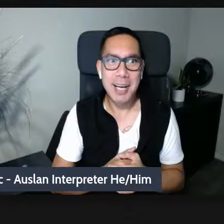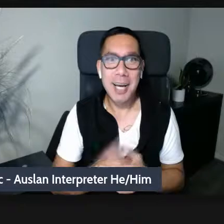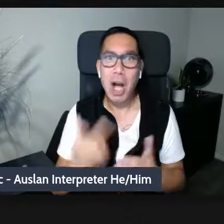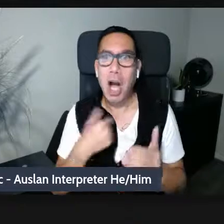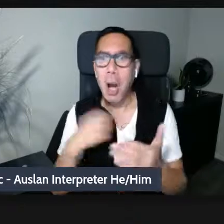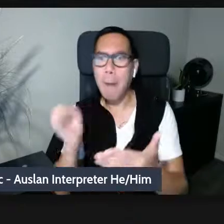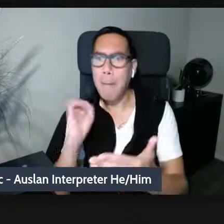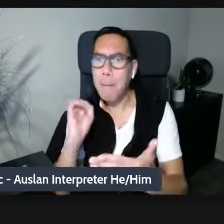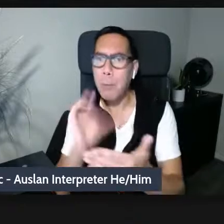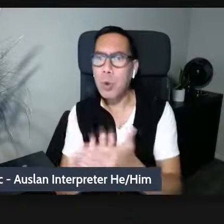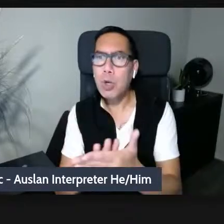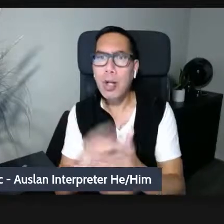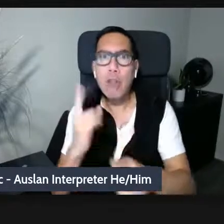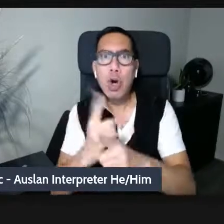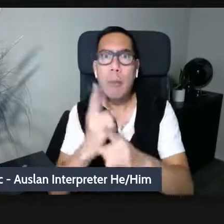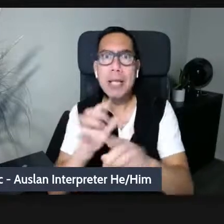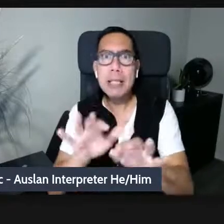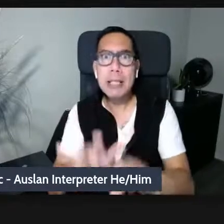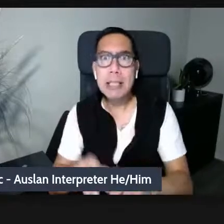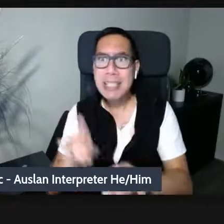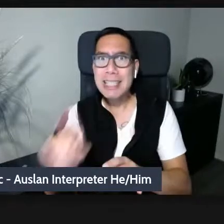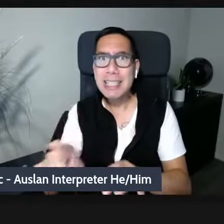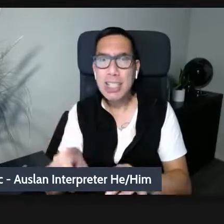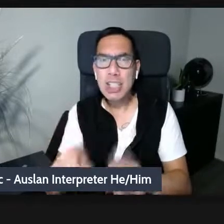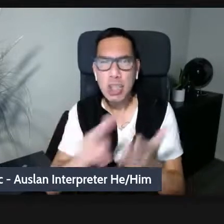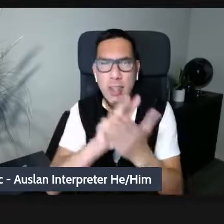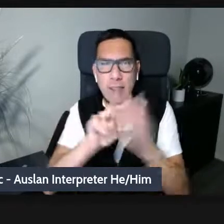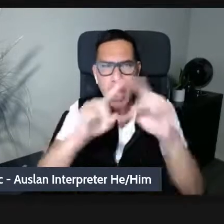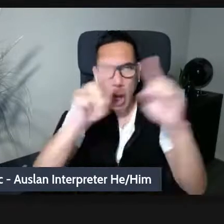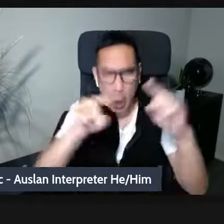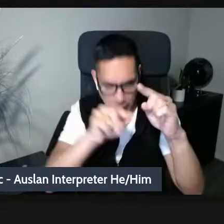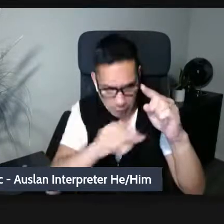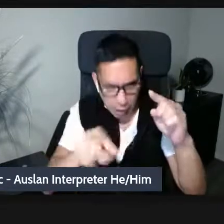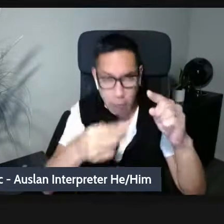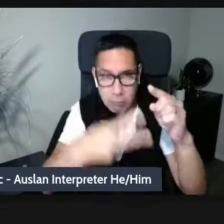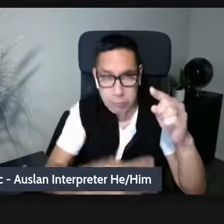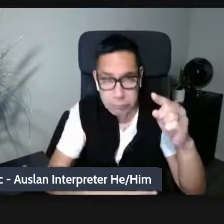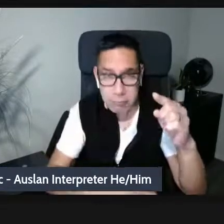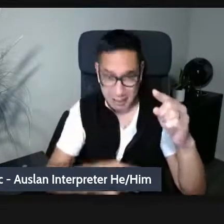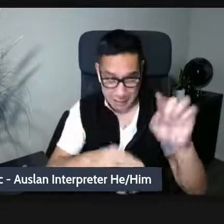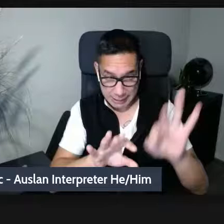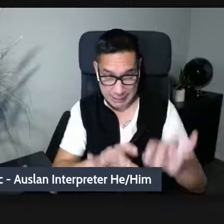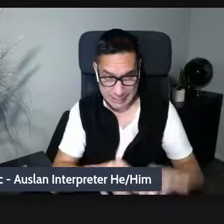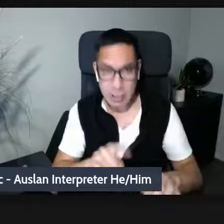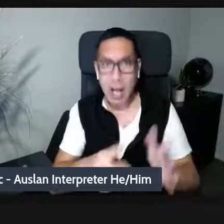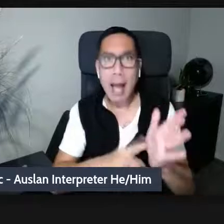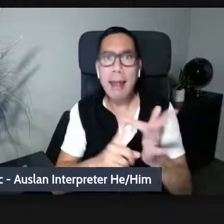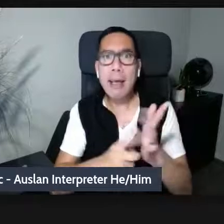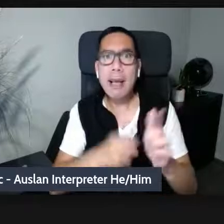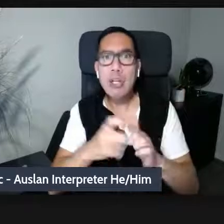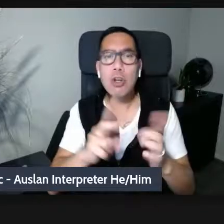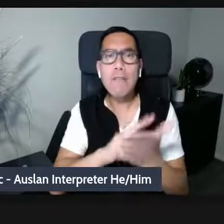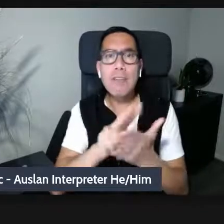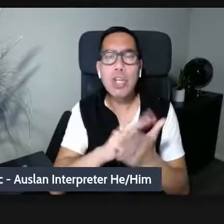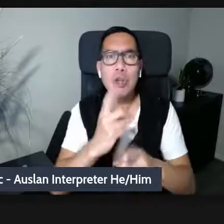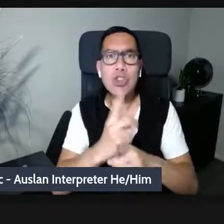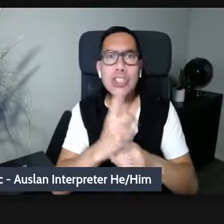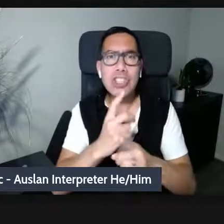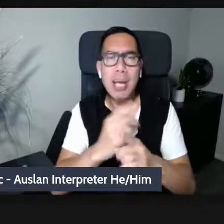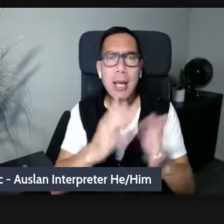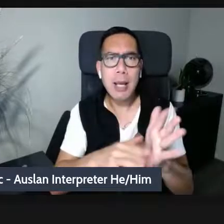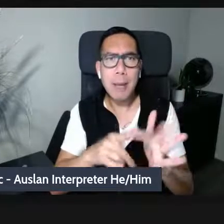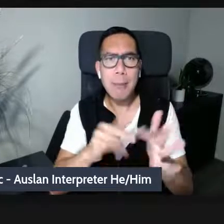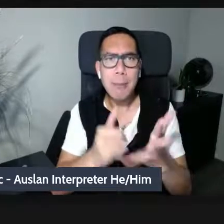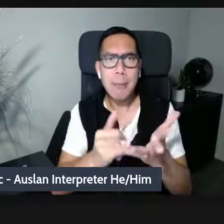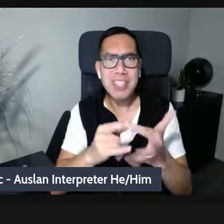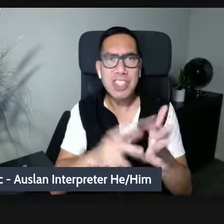the comments section, so underneath the videos on YouTube and Facebook, links to video chat messenger rooms. So Daniel